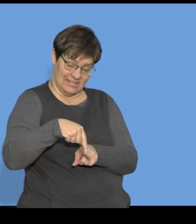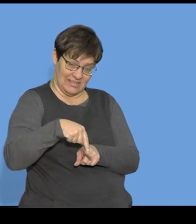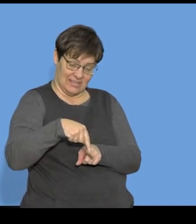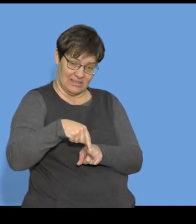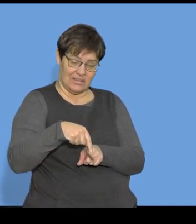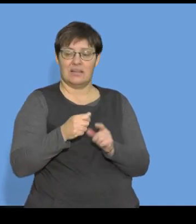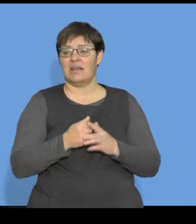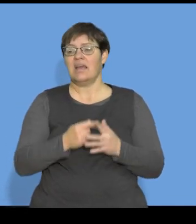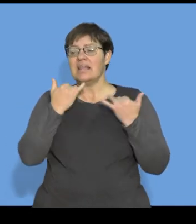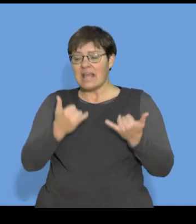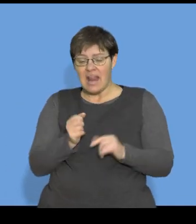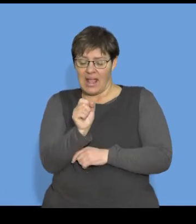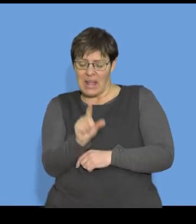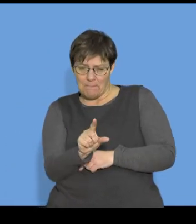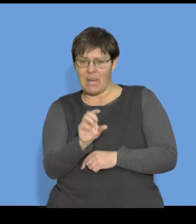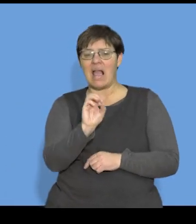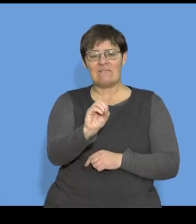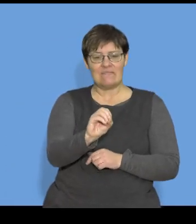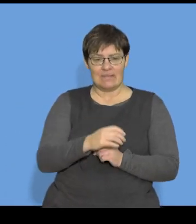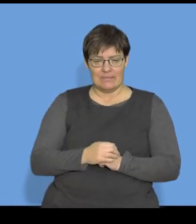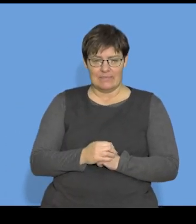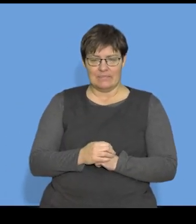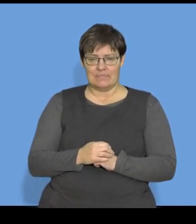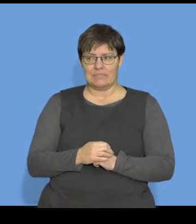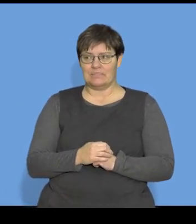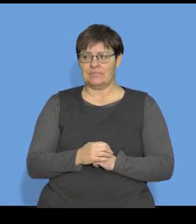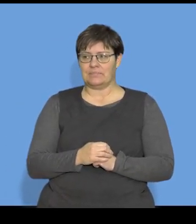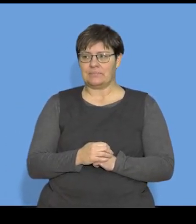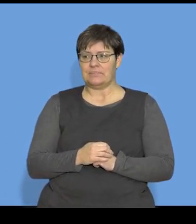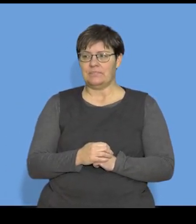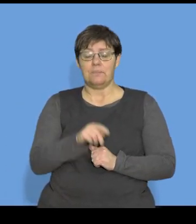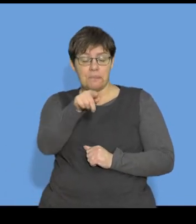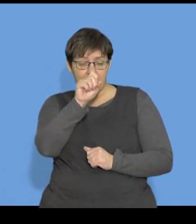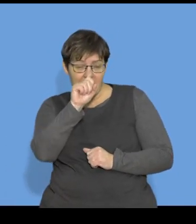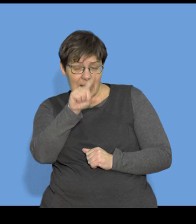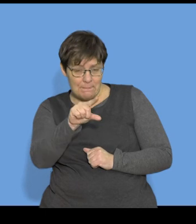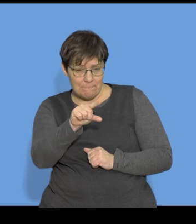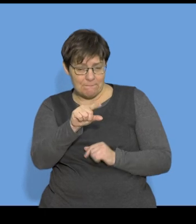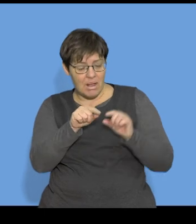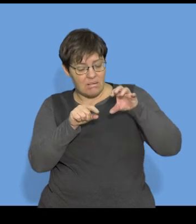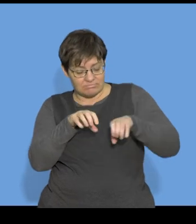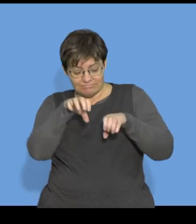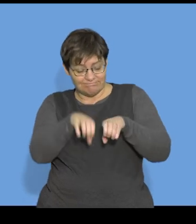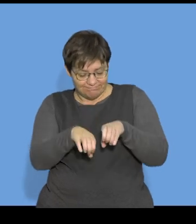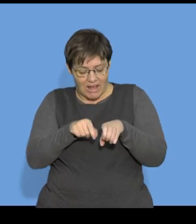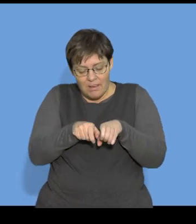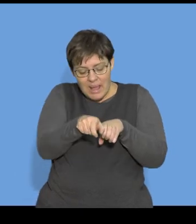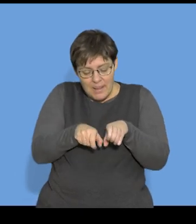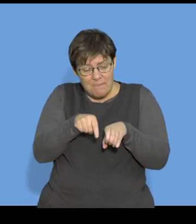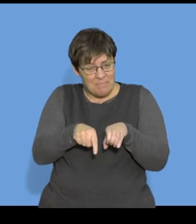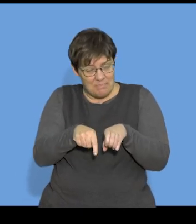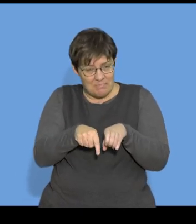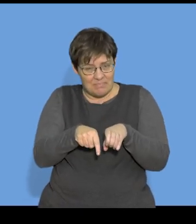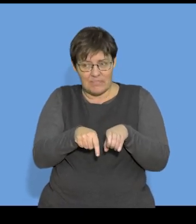neuron. Then we're talking about this gap, this opening here. This gap between the neurons,